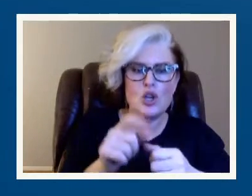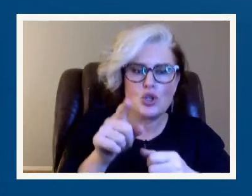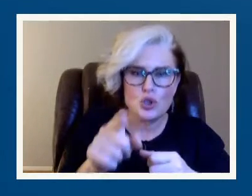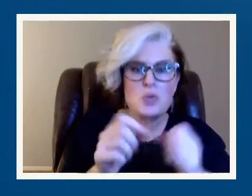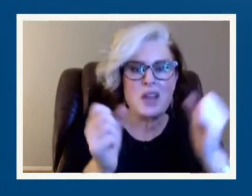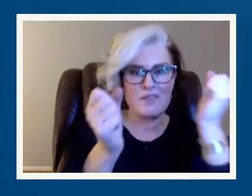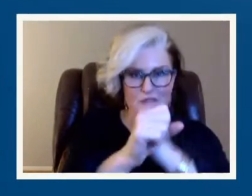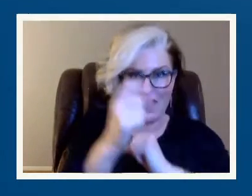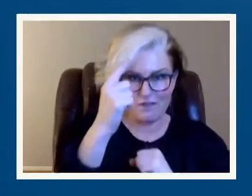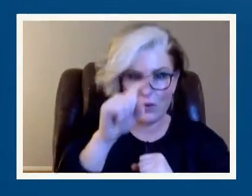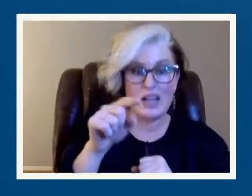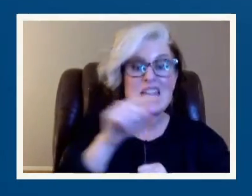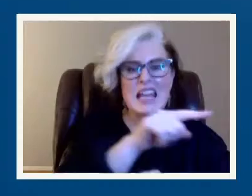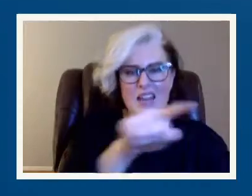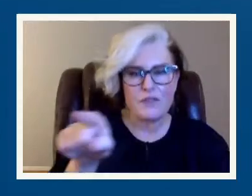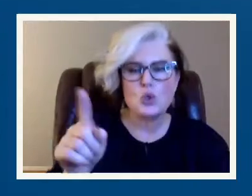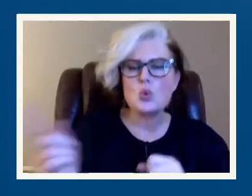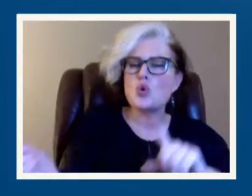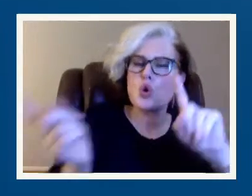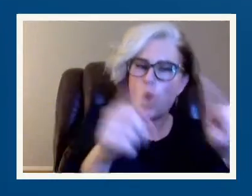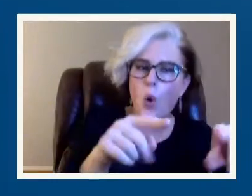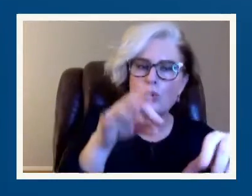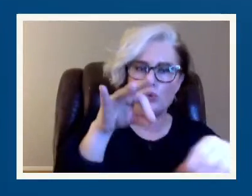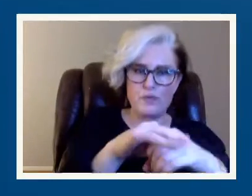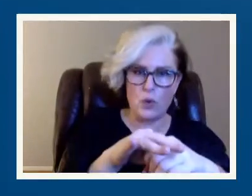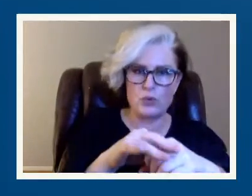it as long as you turn out to vote.